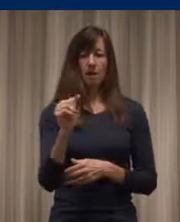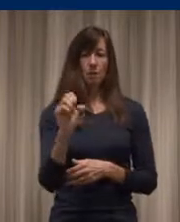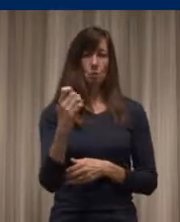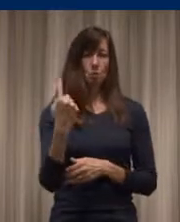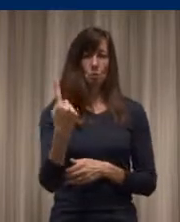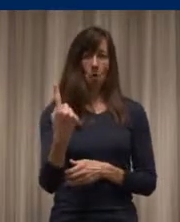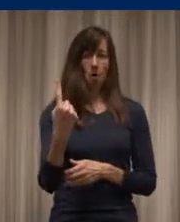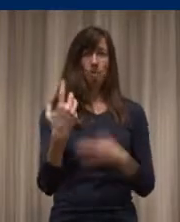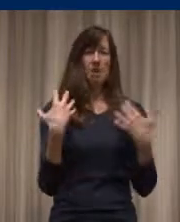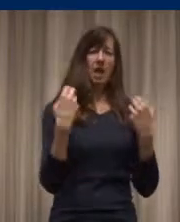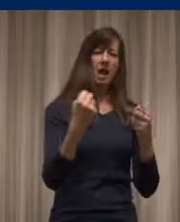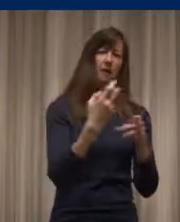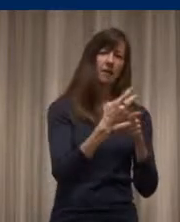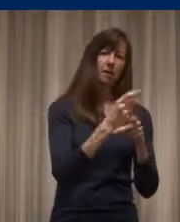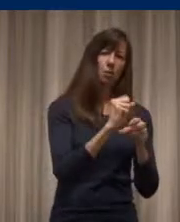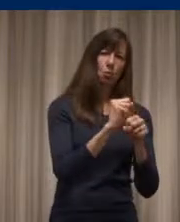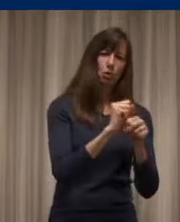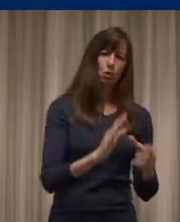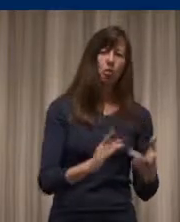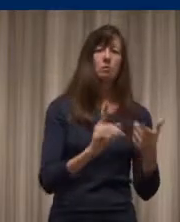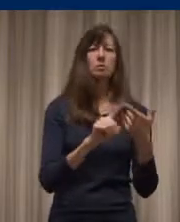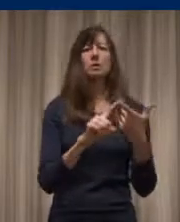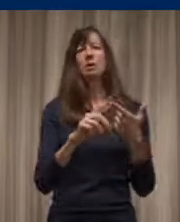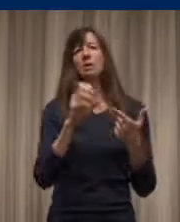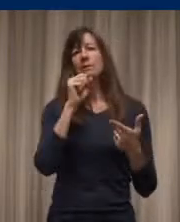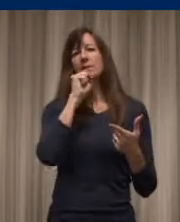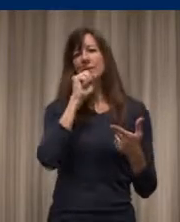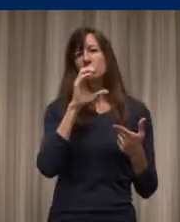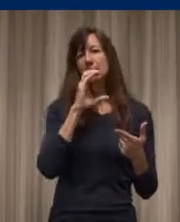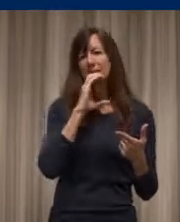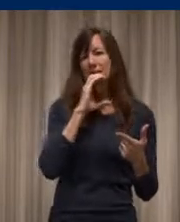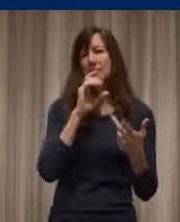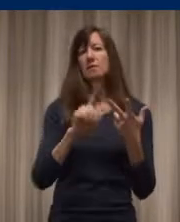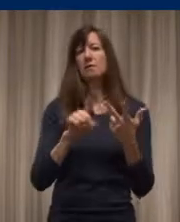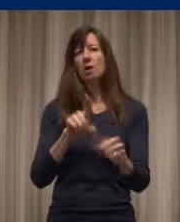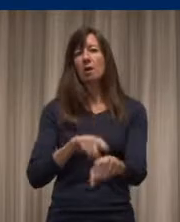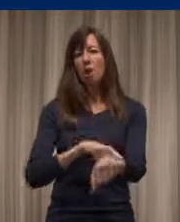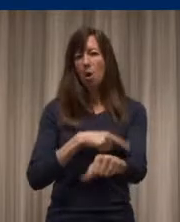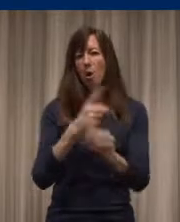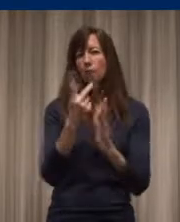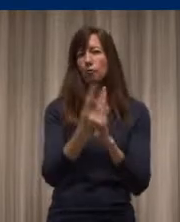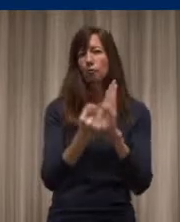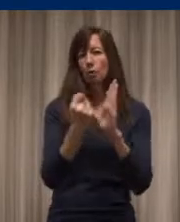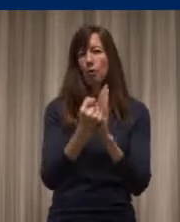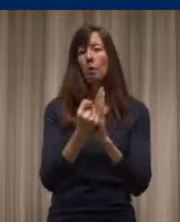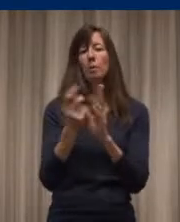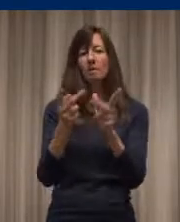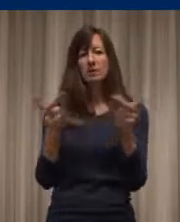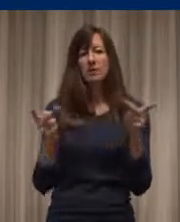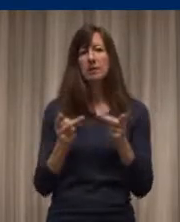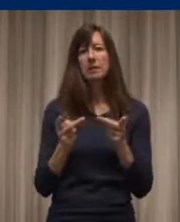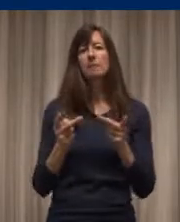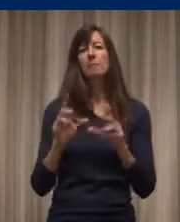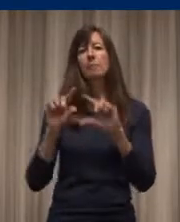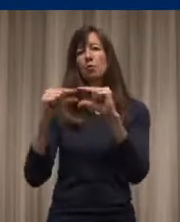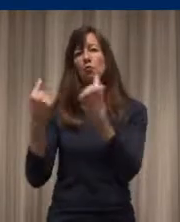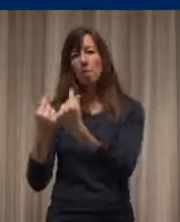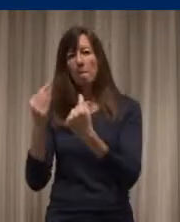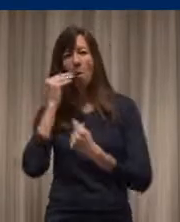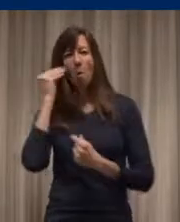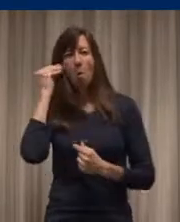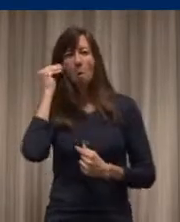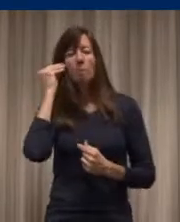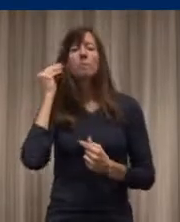our senior facilities and long-term care facilities, our group homes, those with developmental disabilities and other